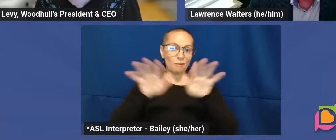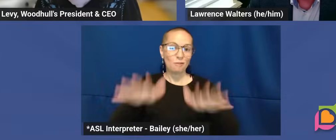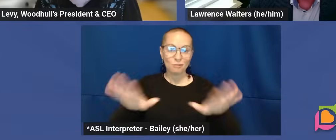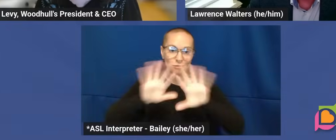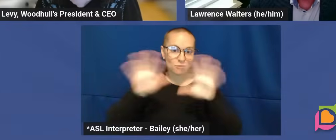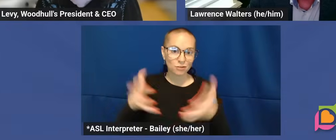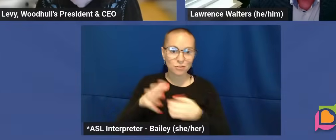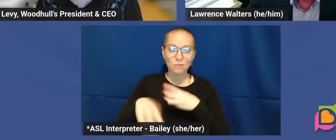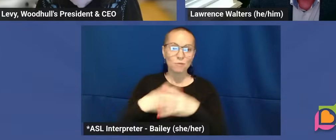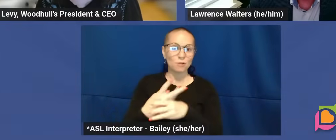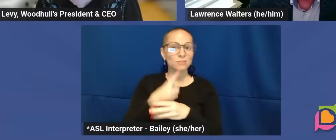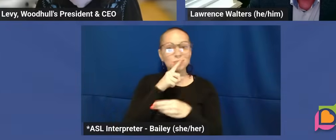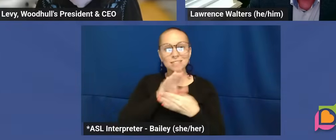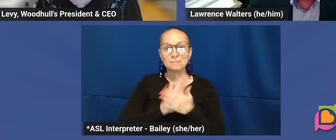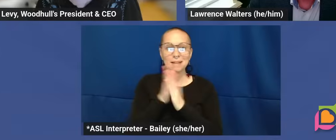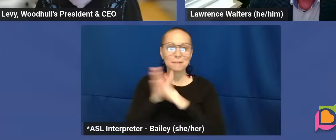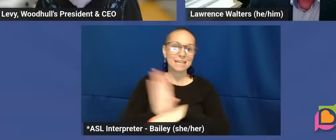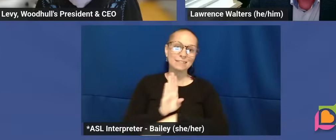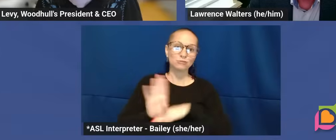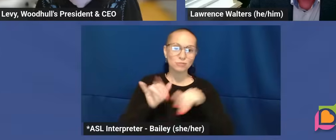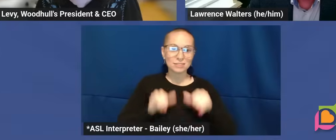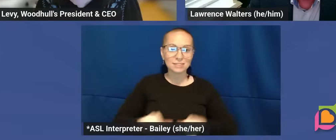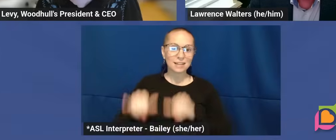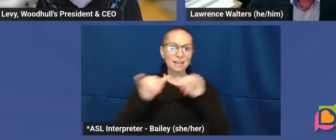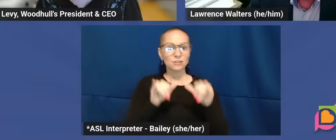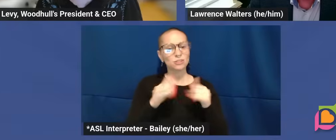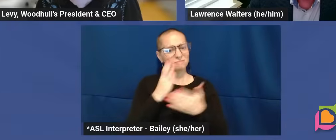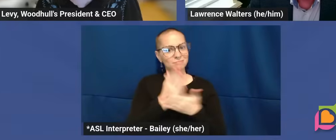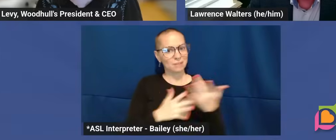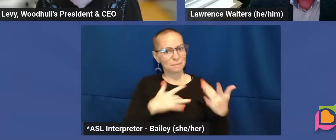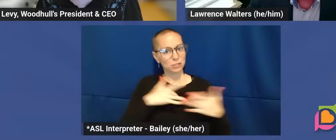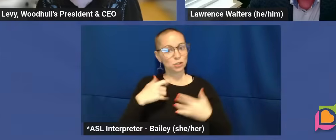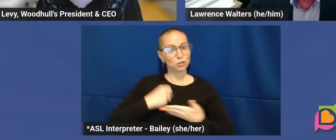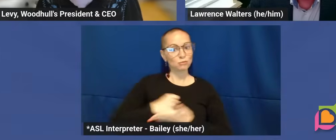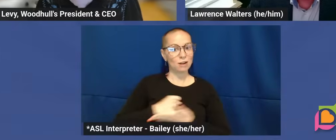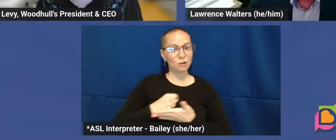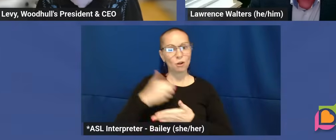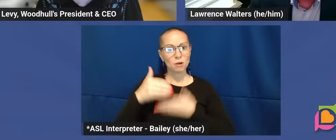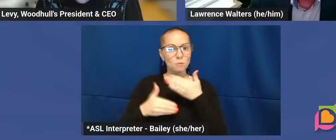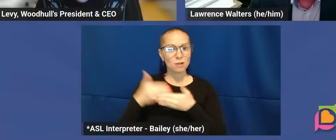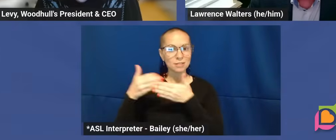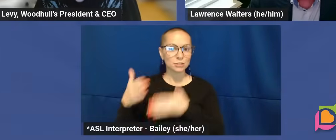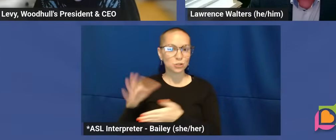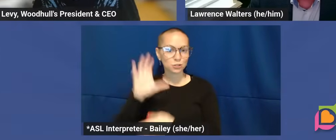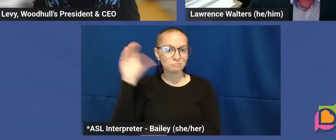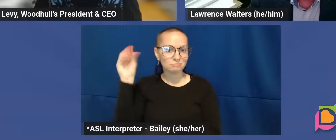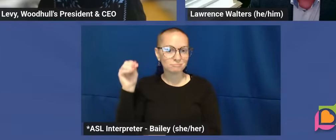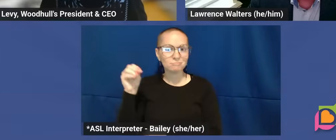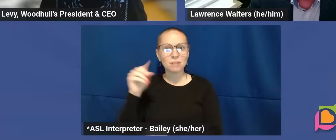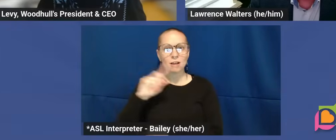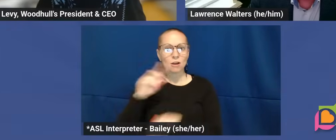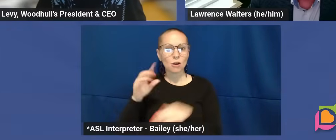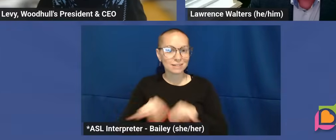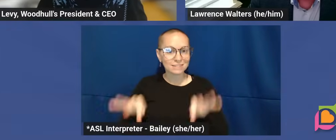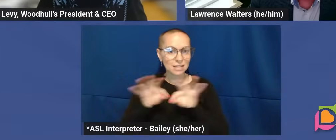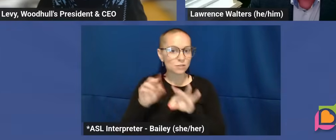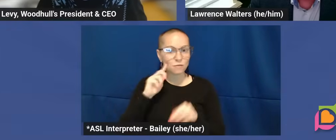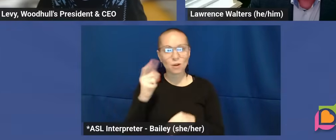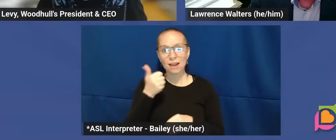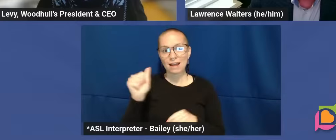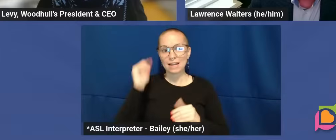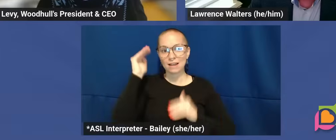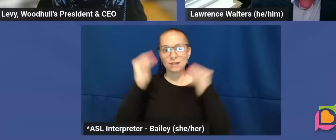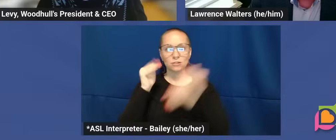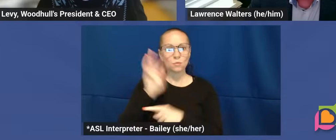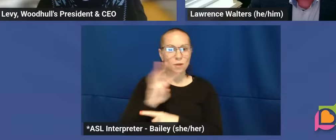industry standard. There's some concern that the credit card processors that are essential for any adult website